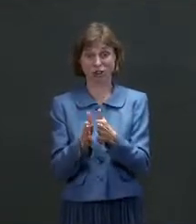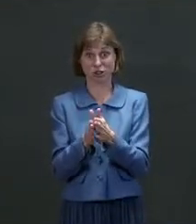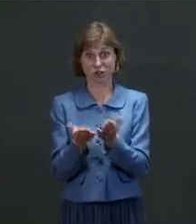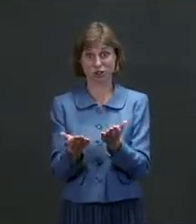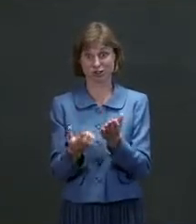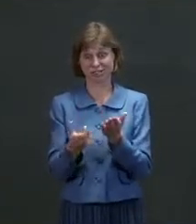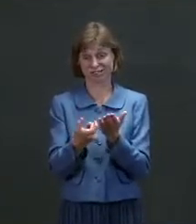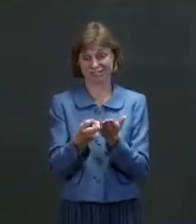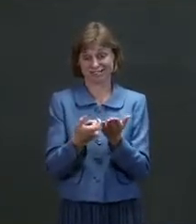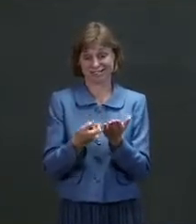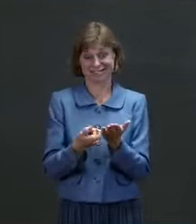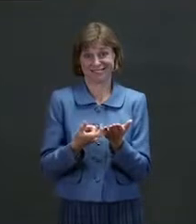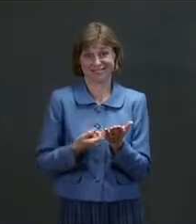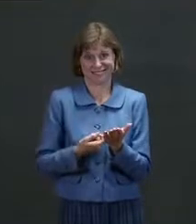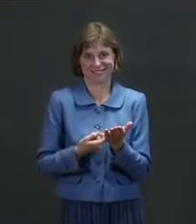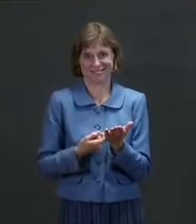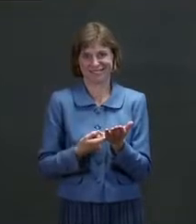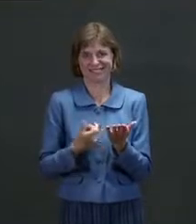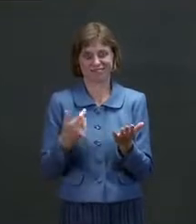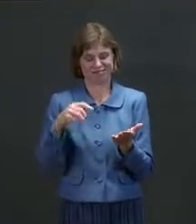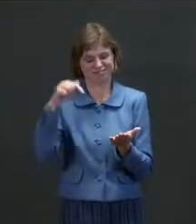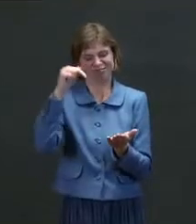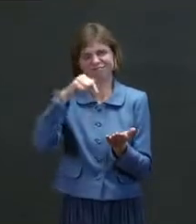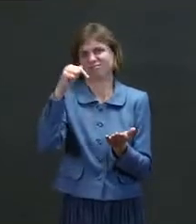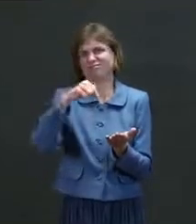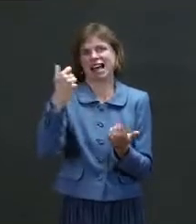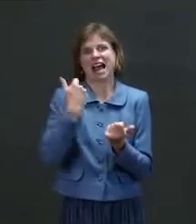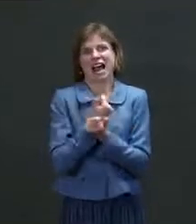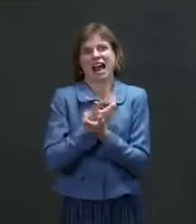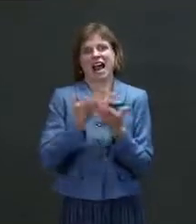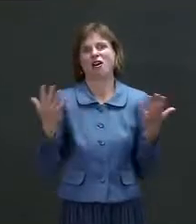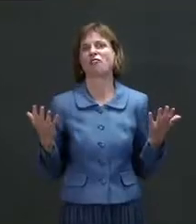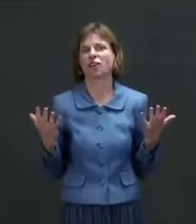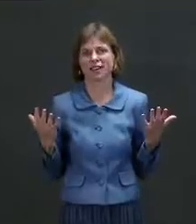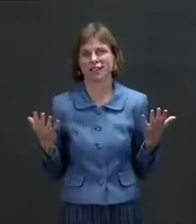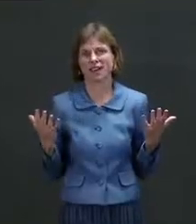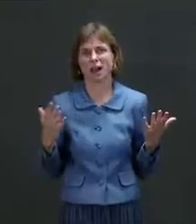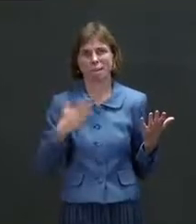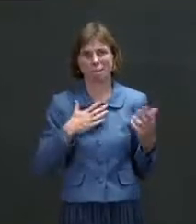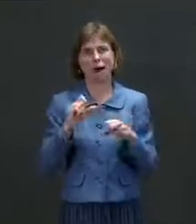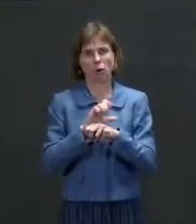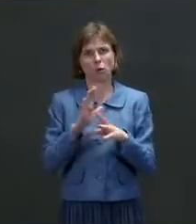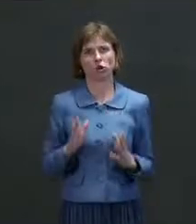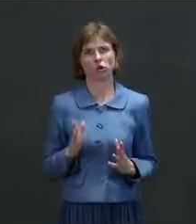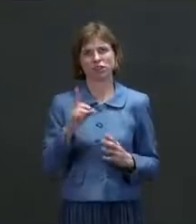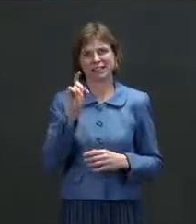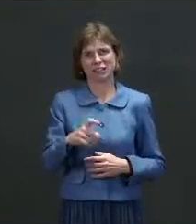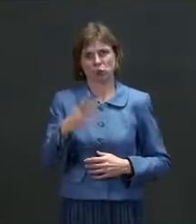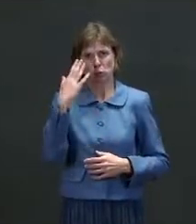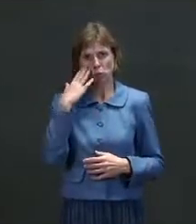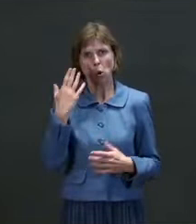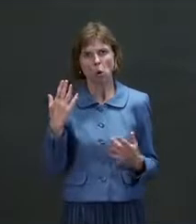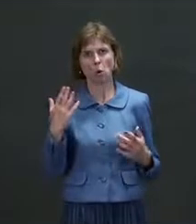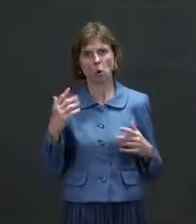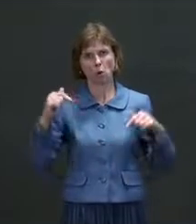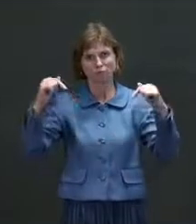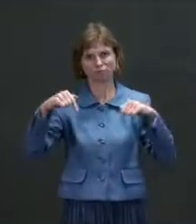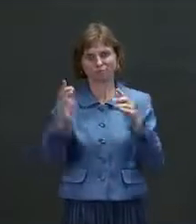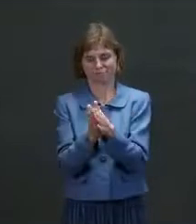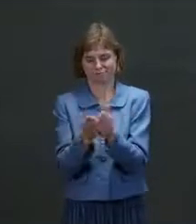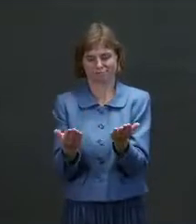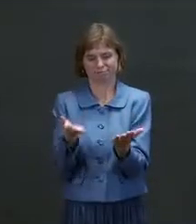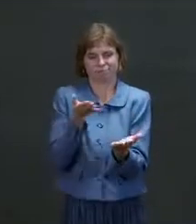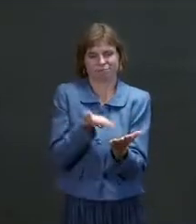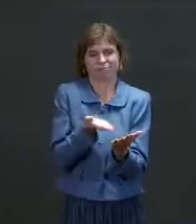it, that has everything my charge nurse would need to know to be able to run the site efficiently. And then I'm